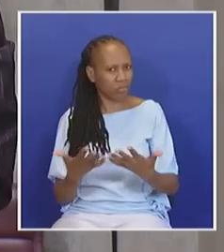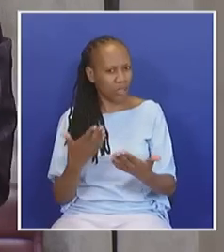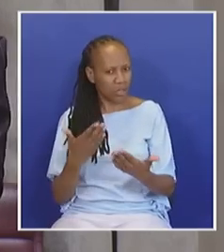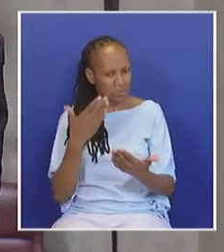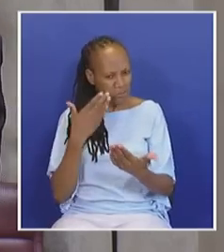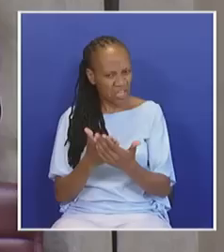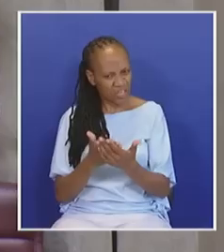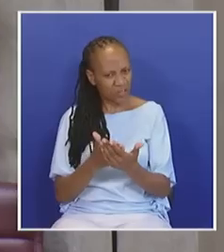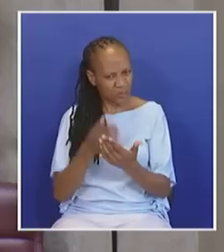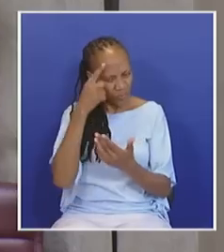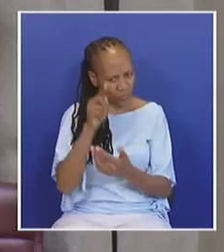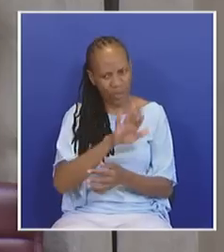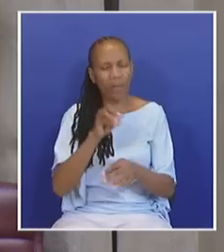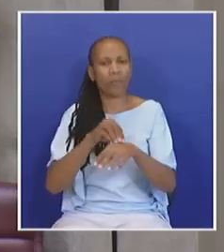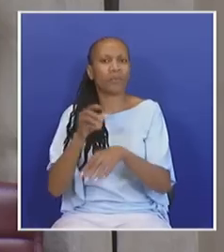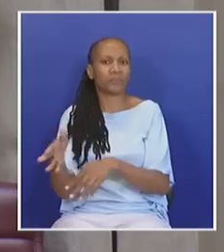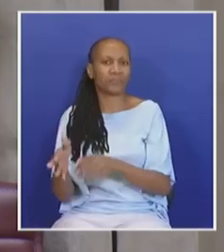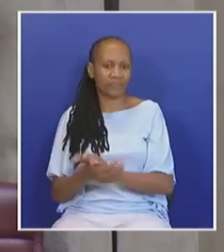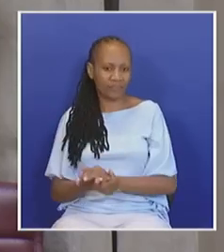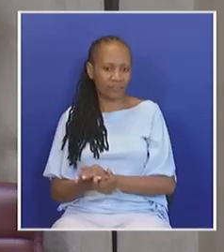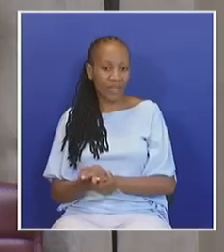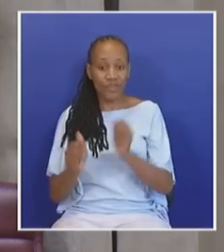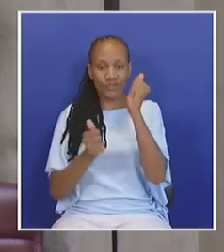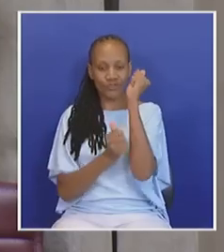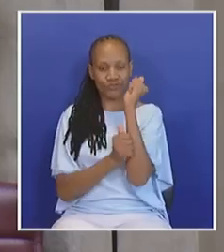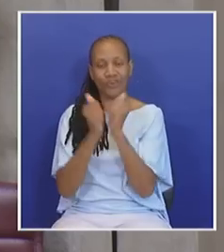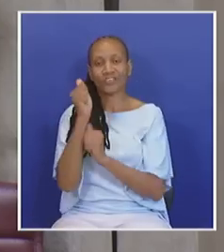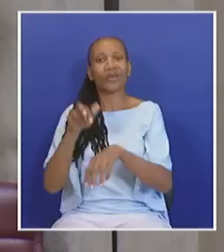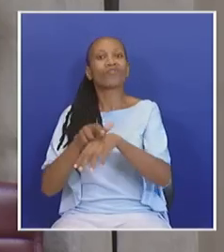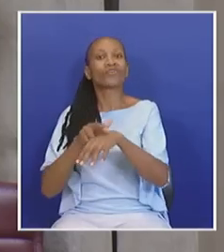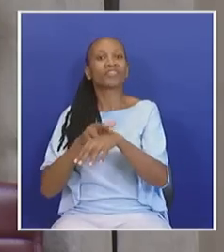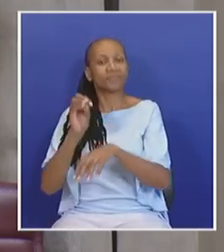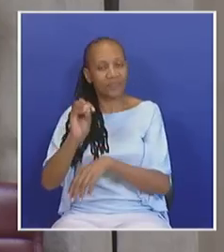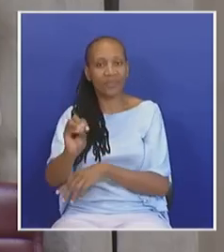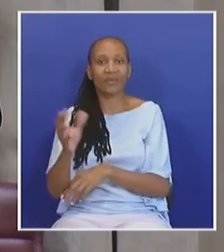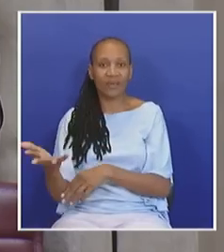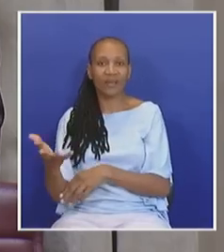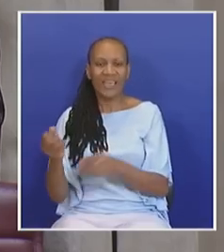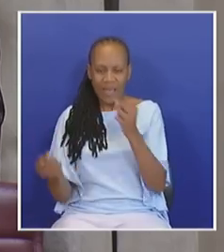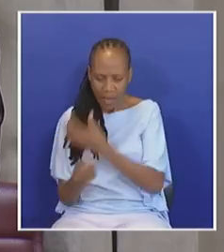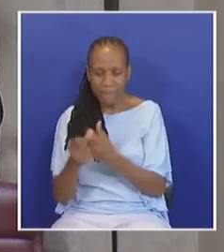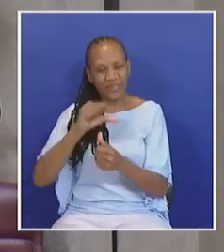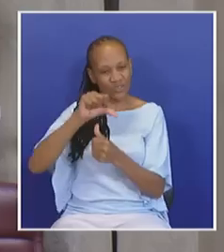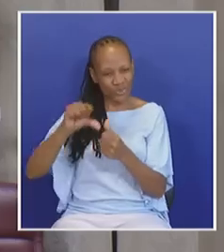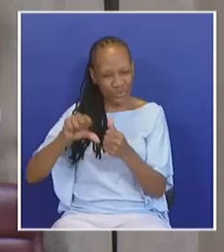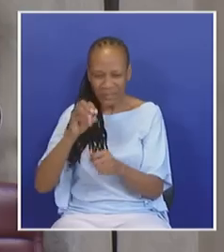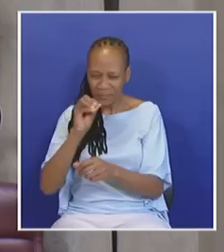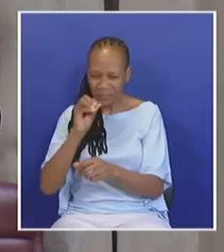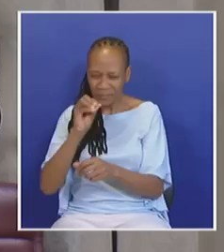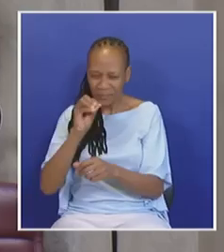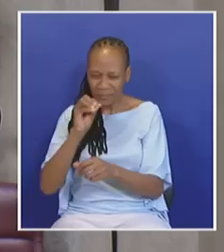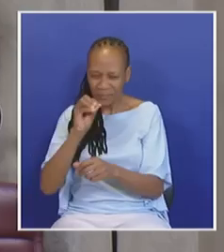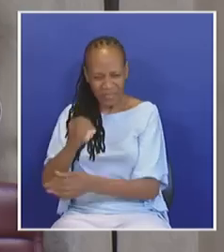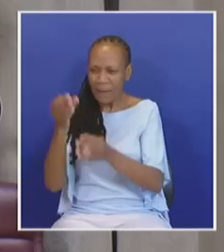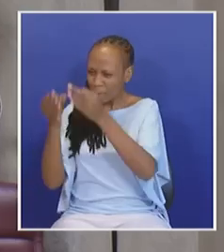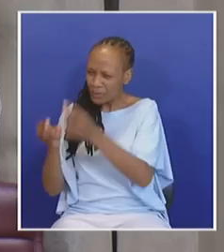is cited. Structural racism, the overarching and interrelated social, economic, and